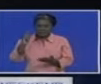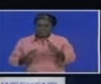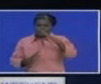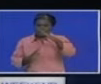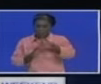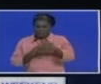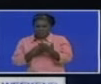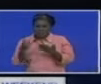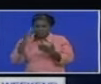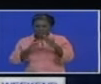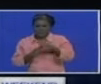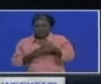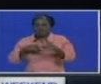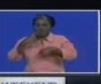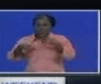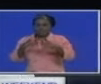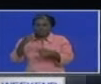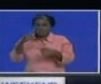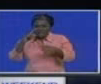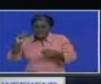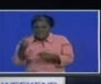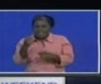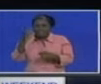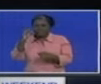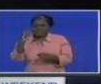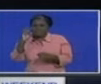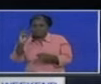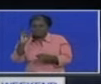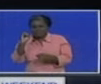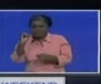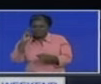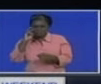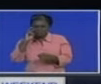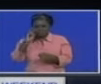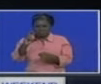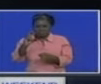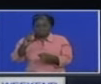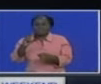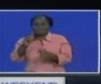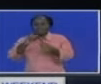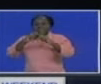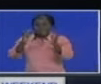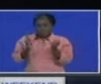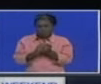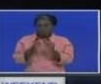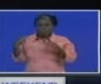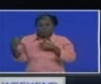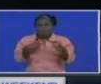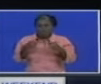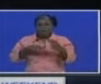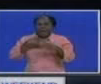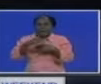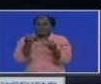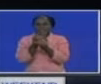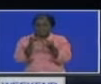Now, on our continuing series, Kenya at 50, tonight we take an in-depth look at the war on tribalism 50 years after